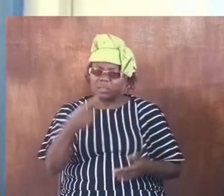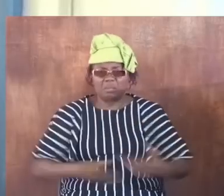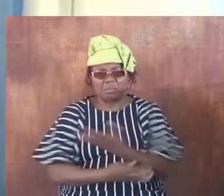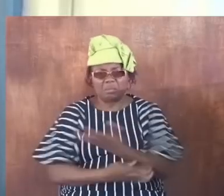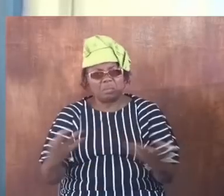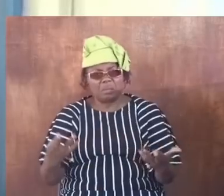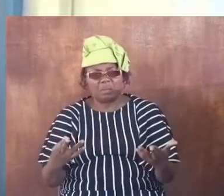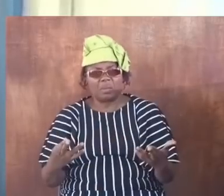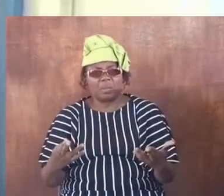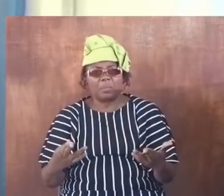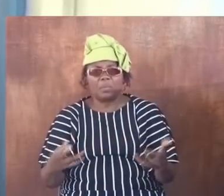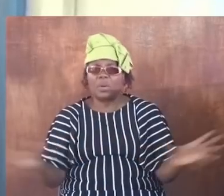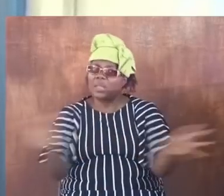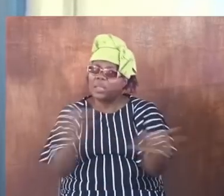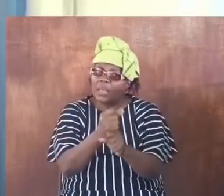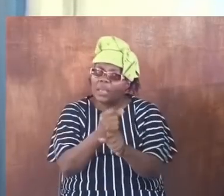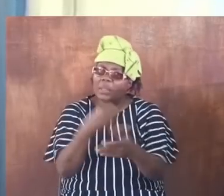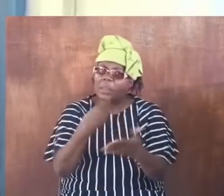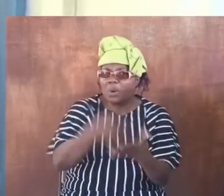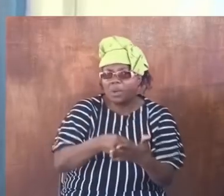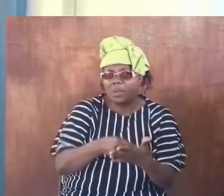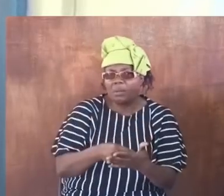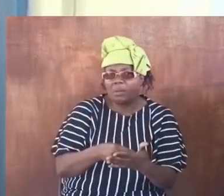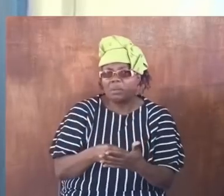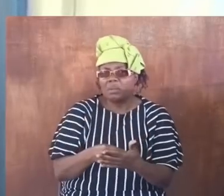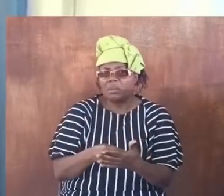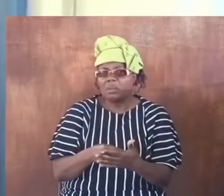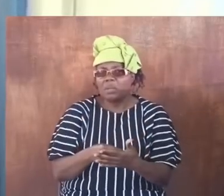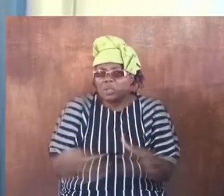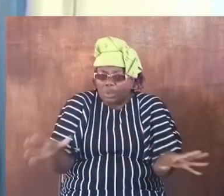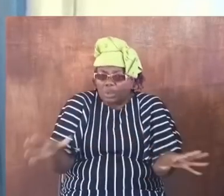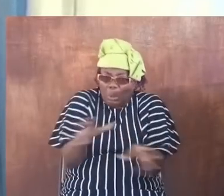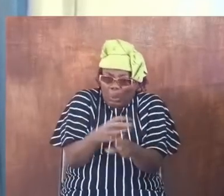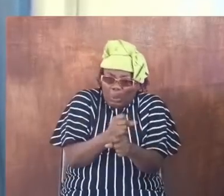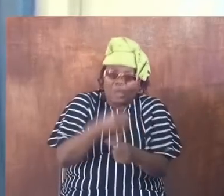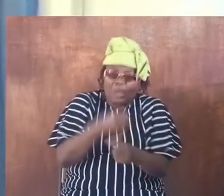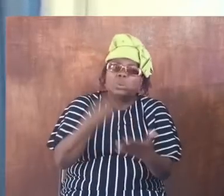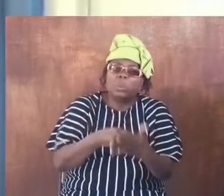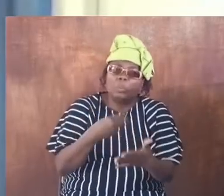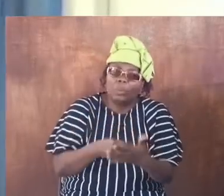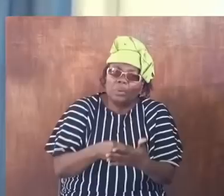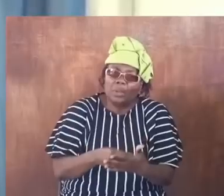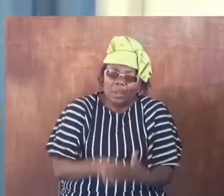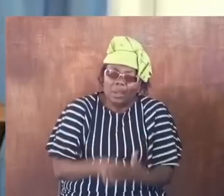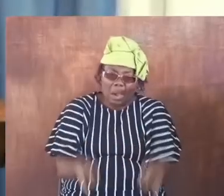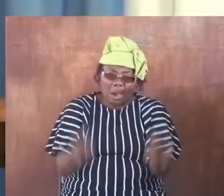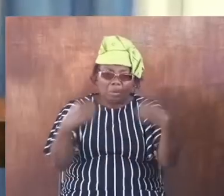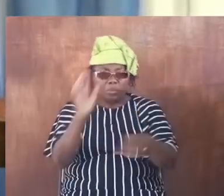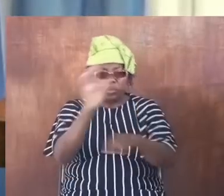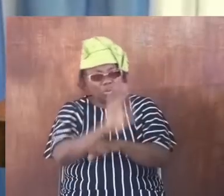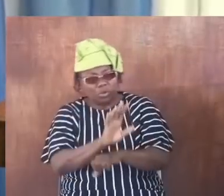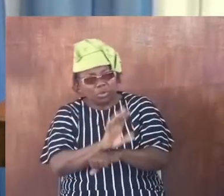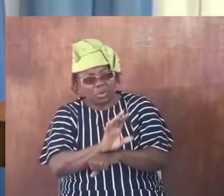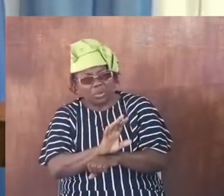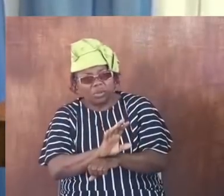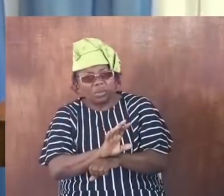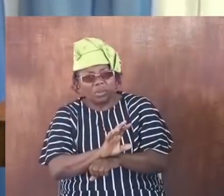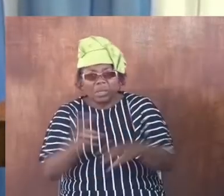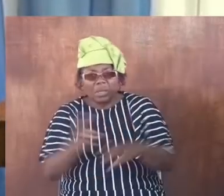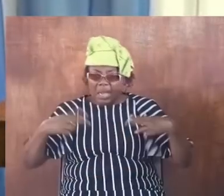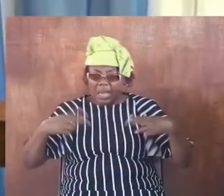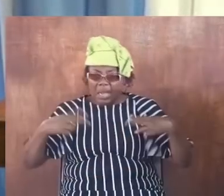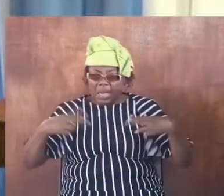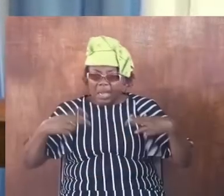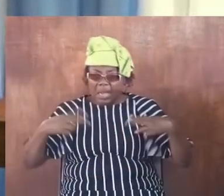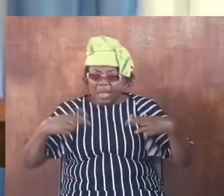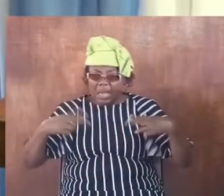they wanted and more. And some folks would hold on to the thing and come into church and have on their